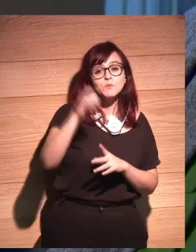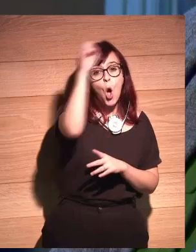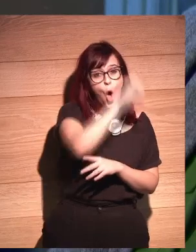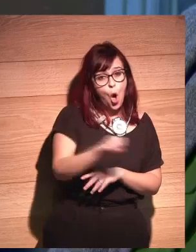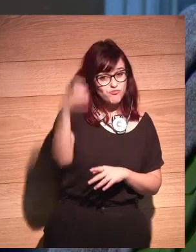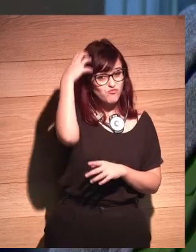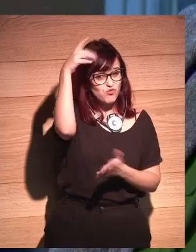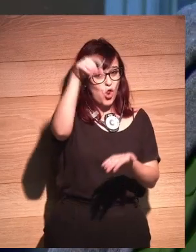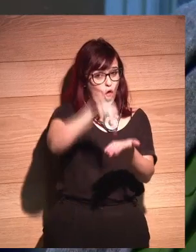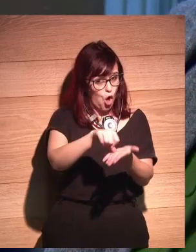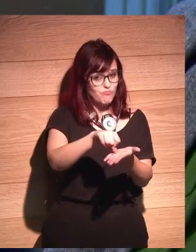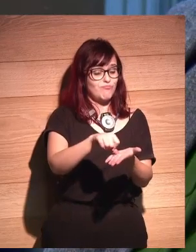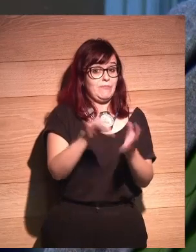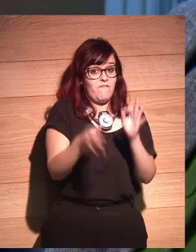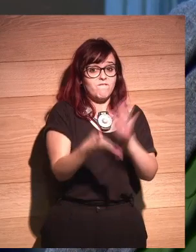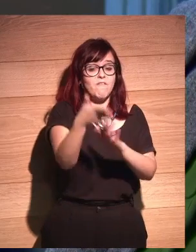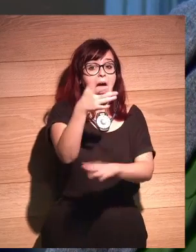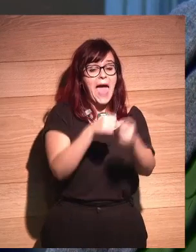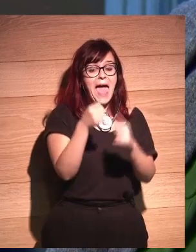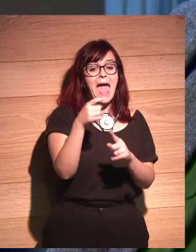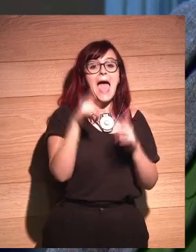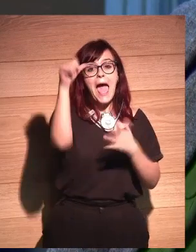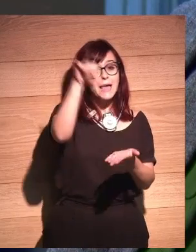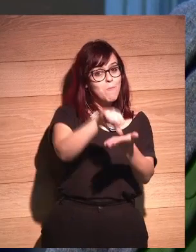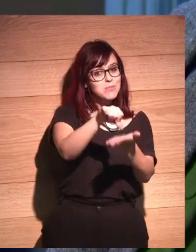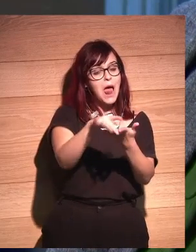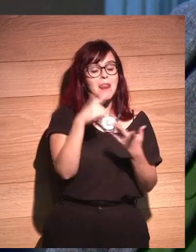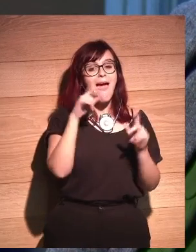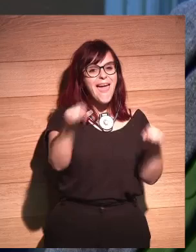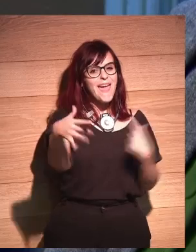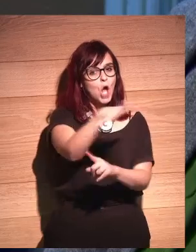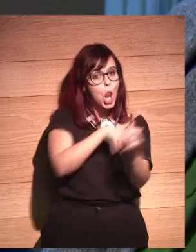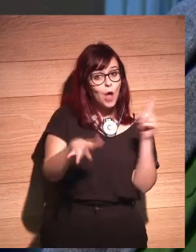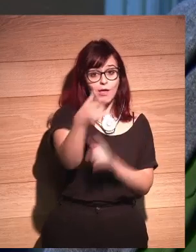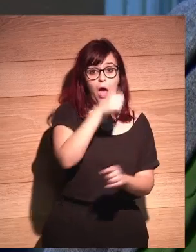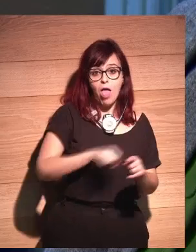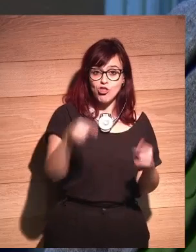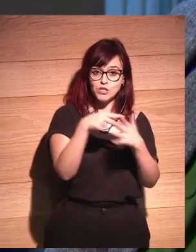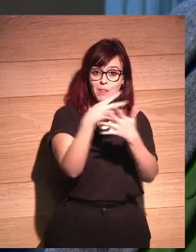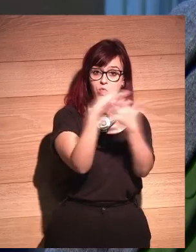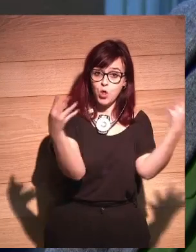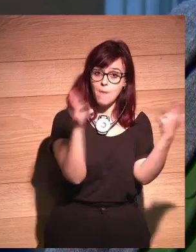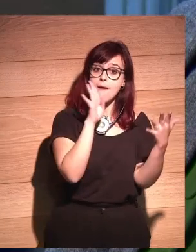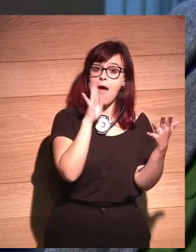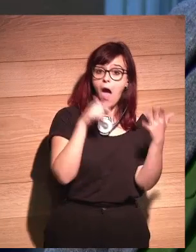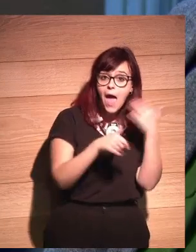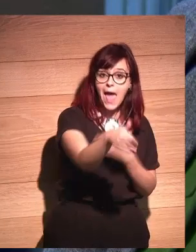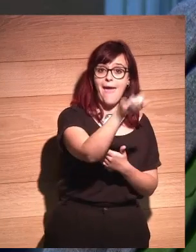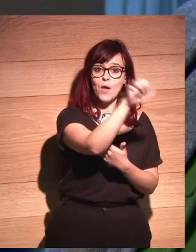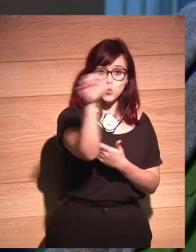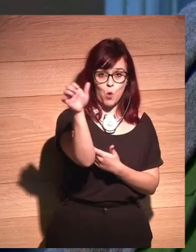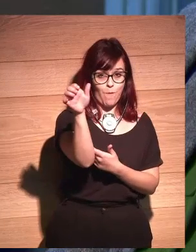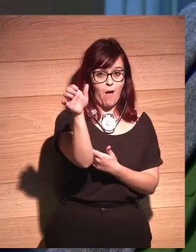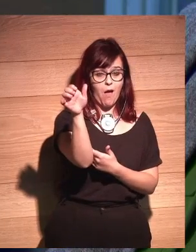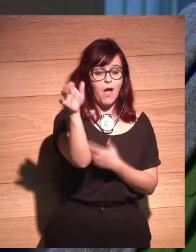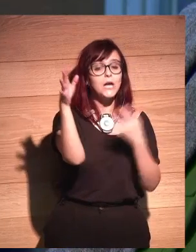in 2019, they are the first city who have started, made their own CO2 budget. So they're really going to measure